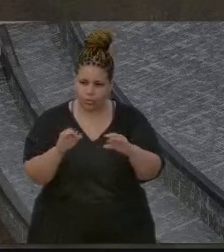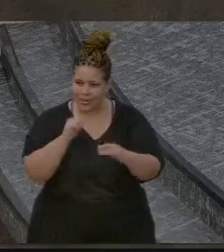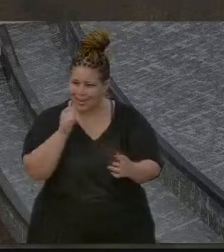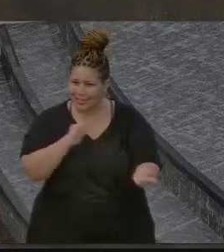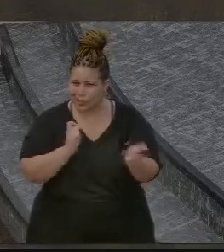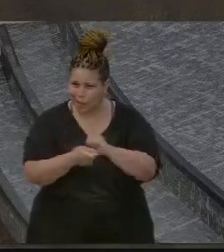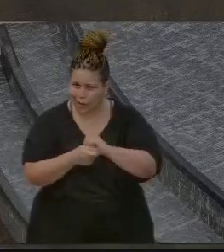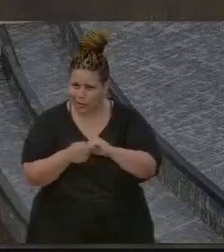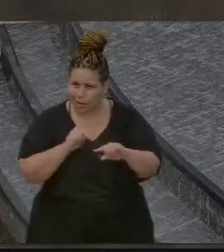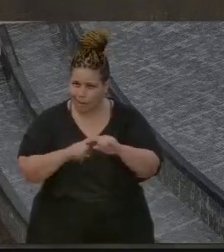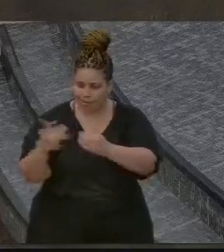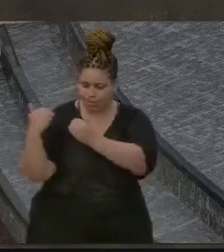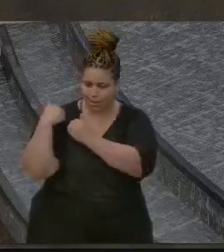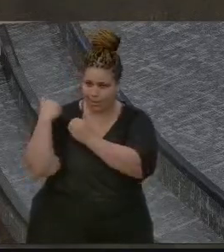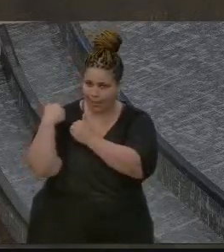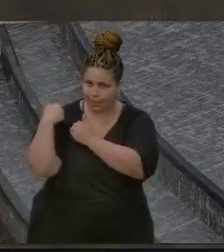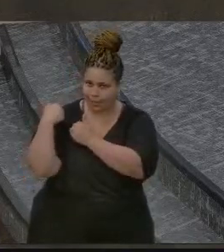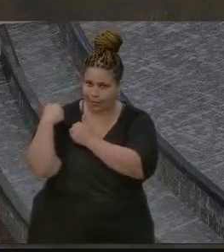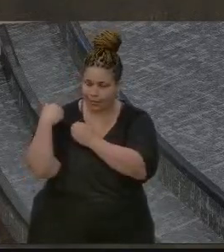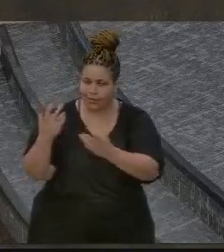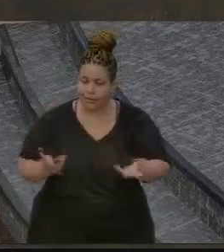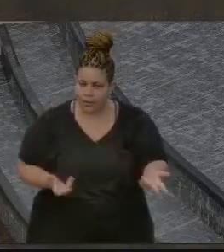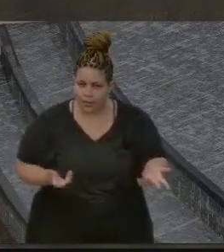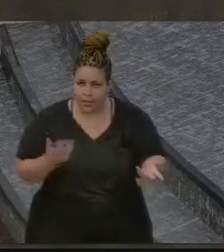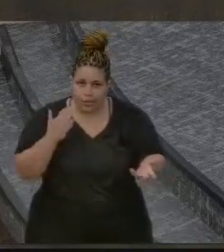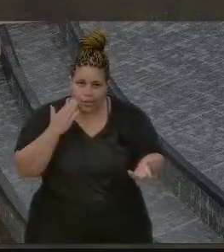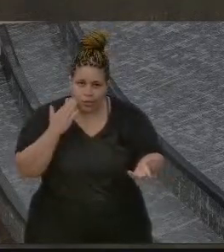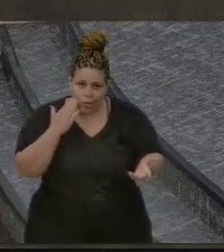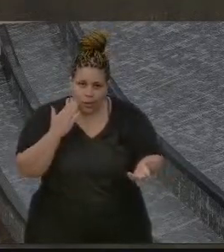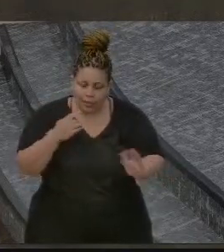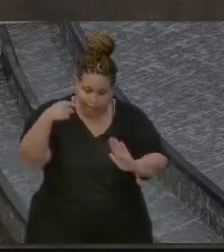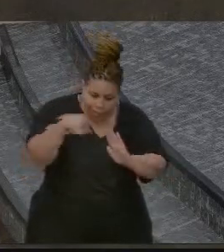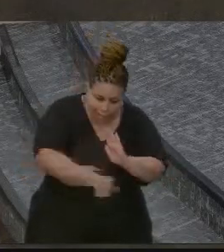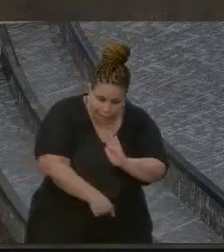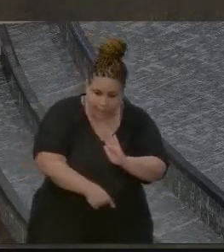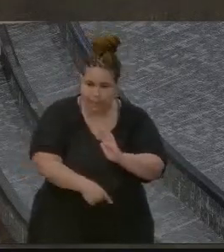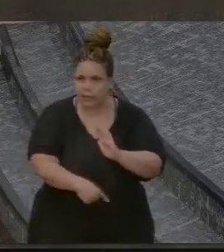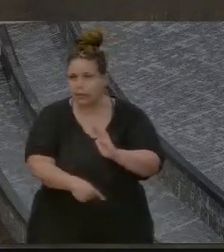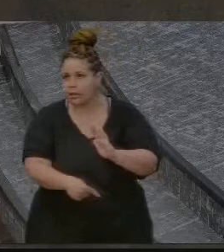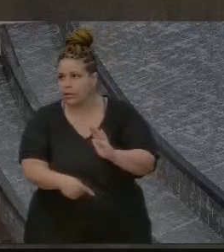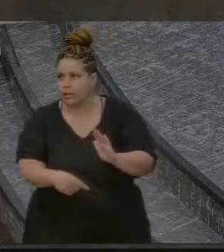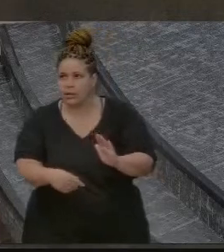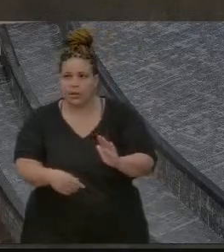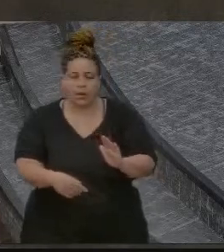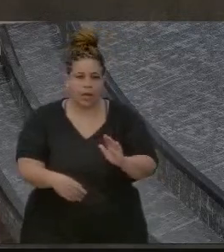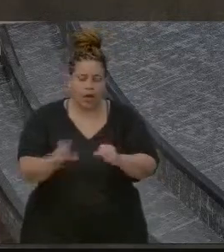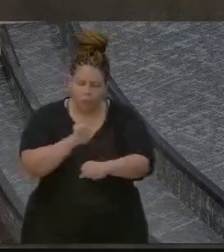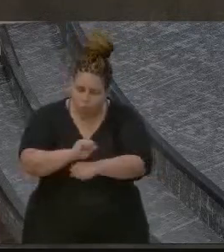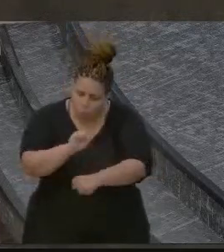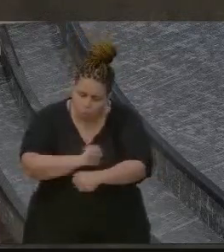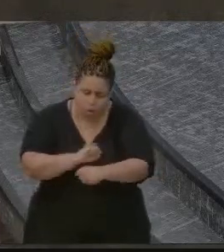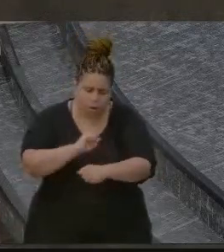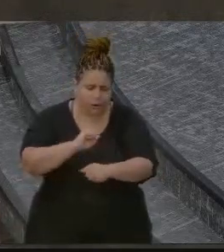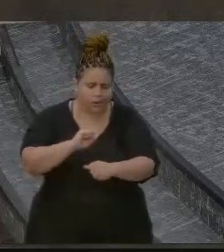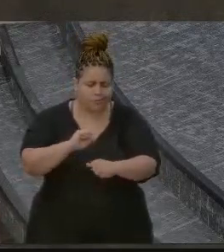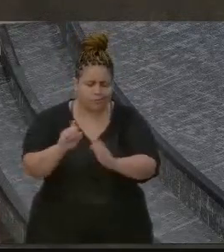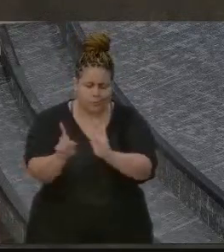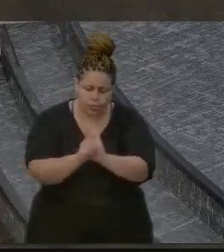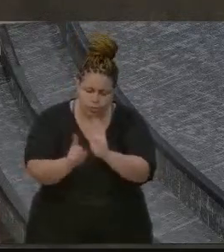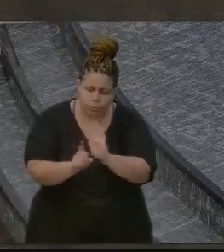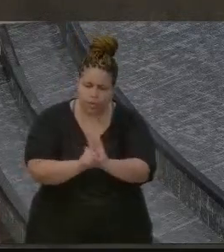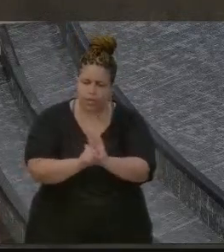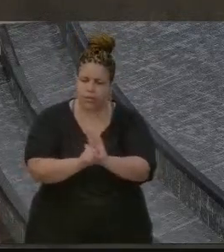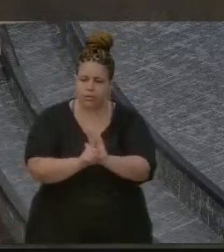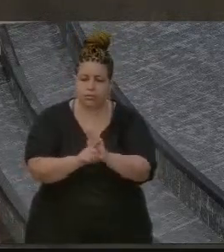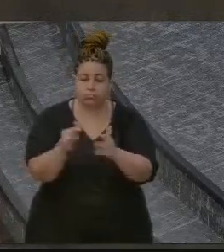job responsibility and the levity of the work and all of the drills and types of things that have really expanded